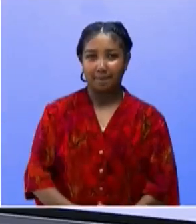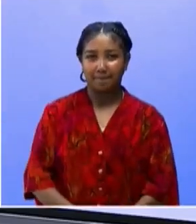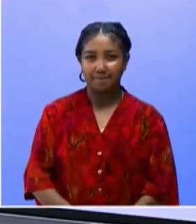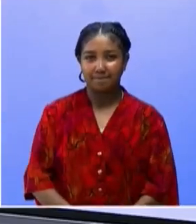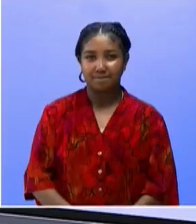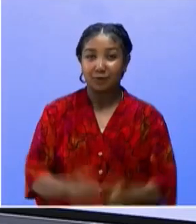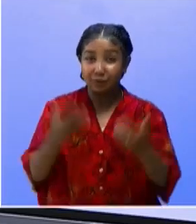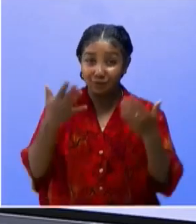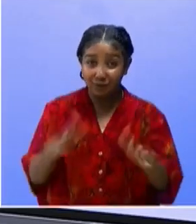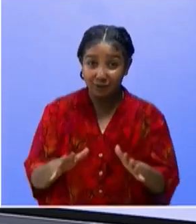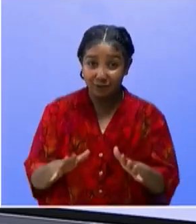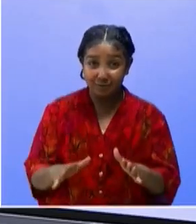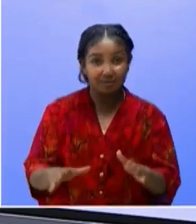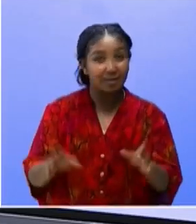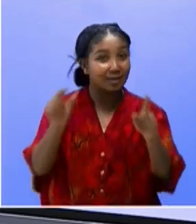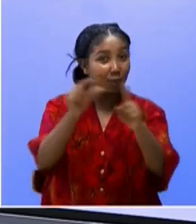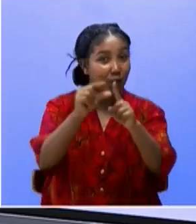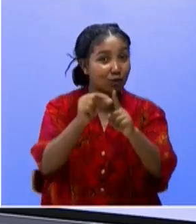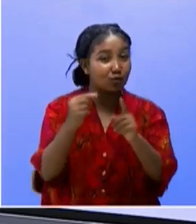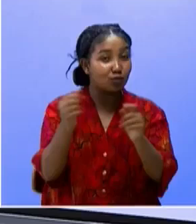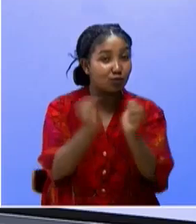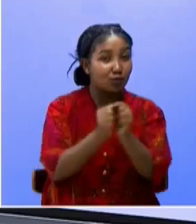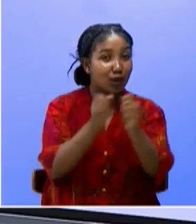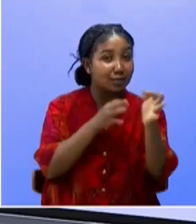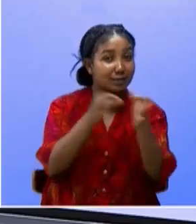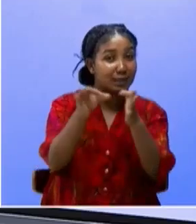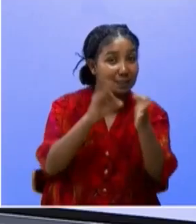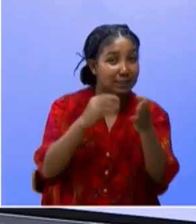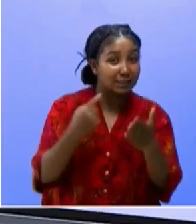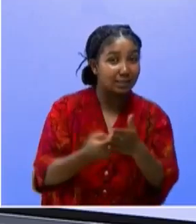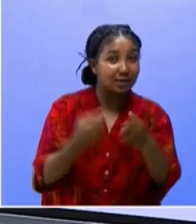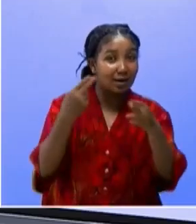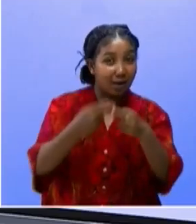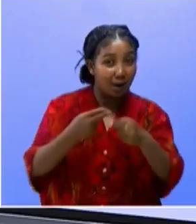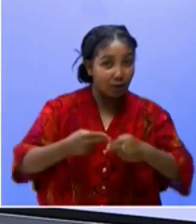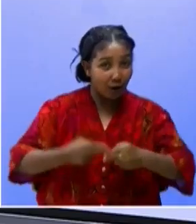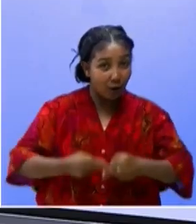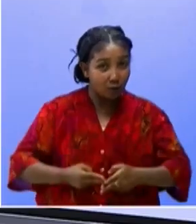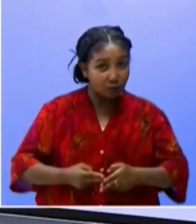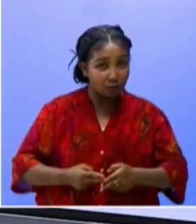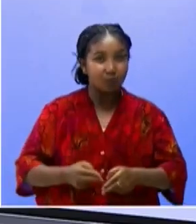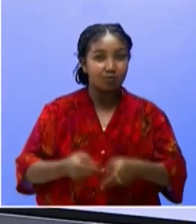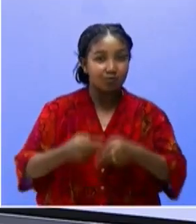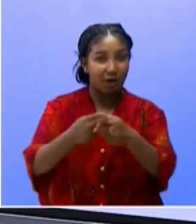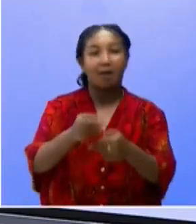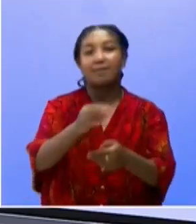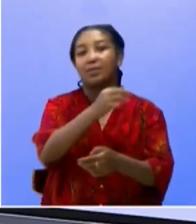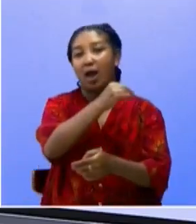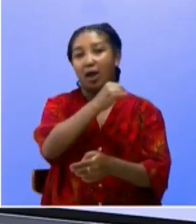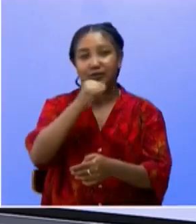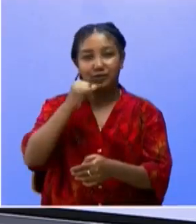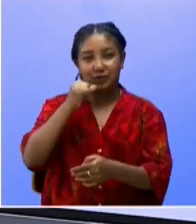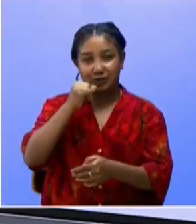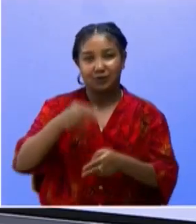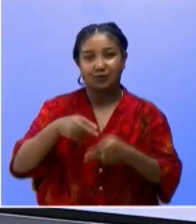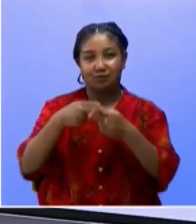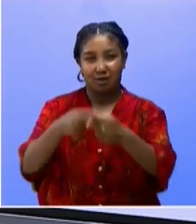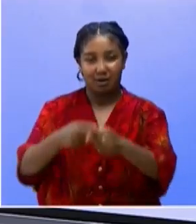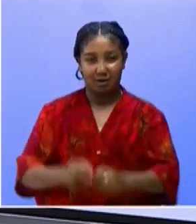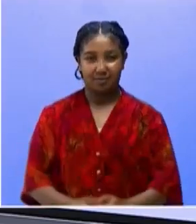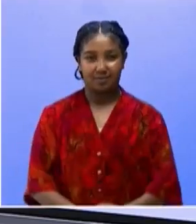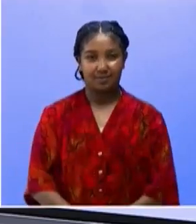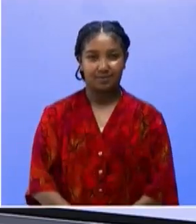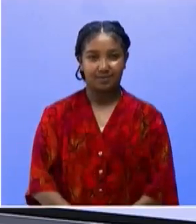If you do, the words that you use to express these nouns that I mentioned are what? They are